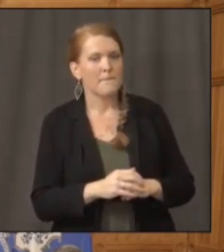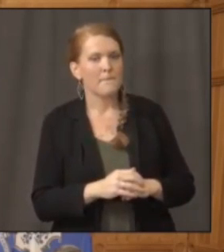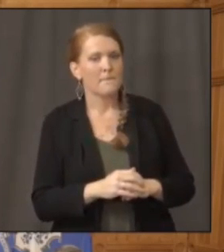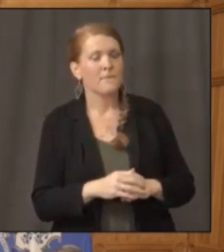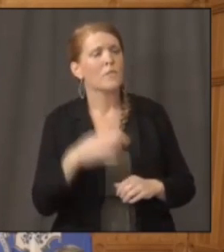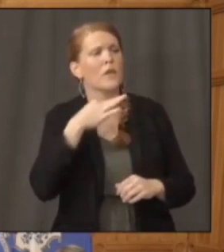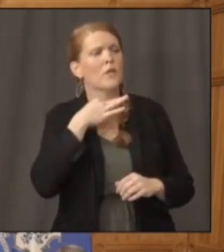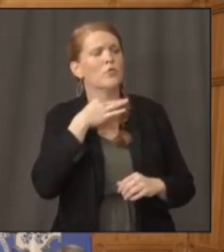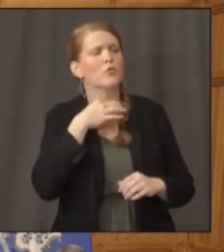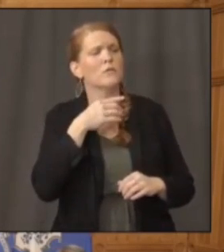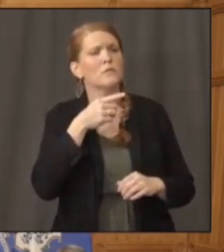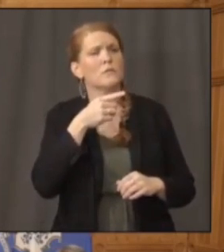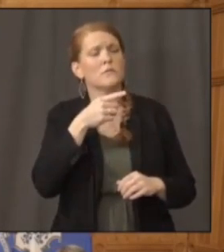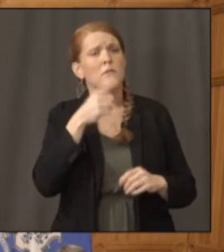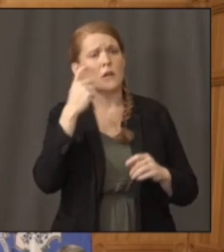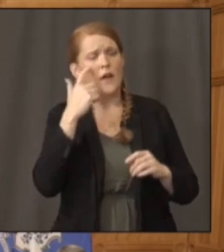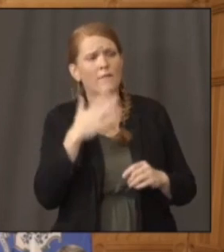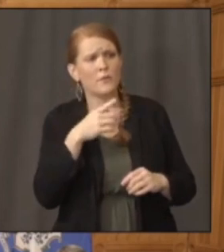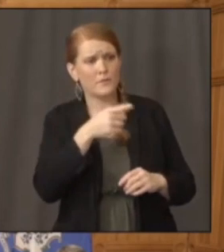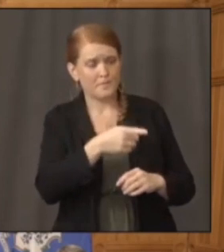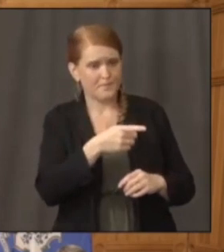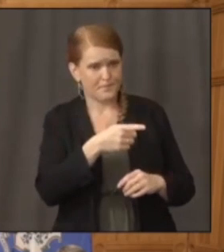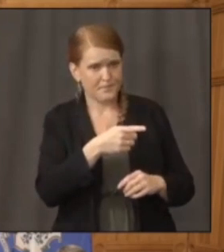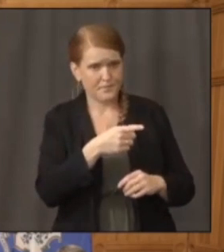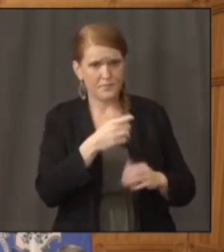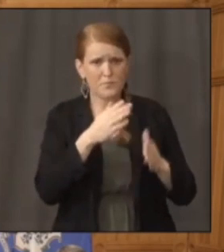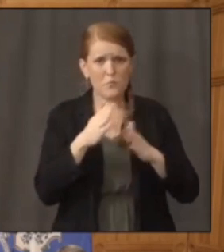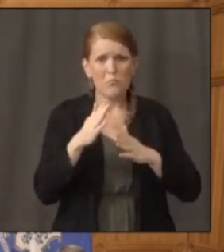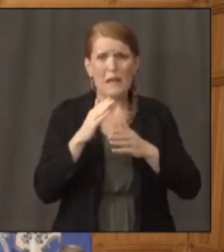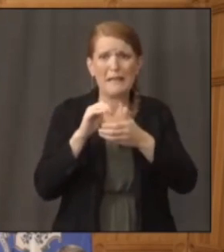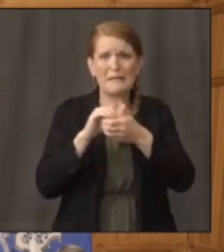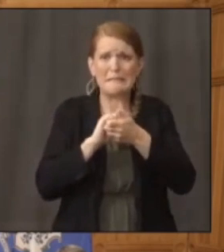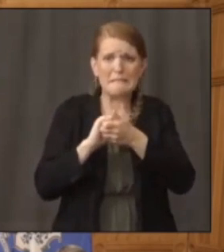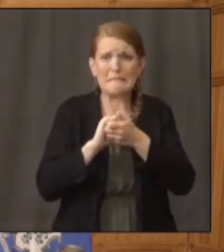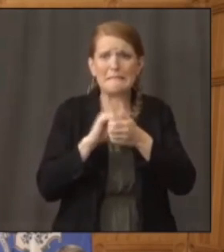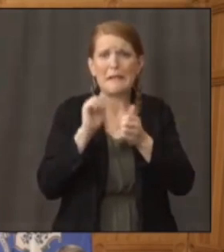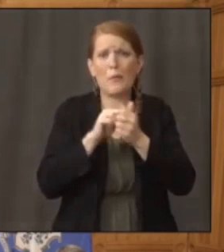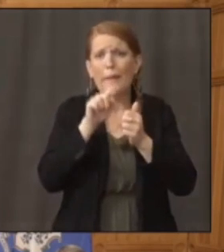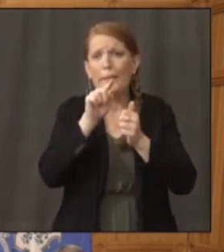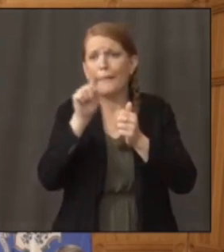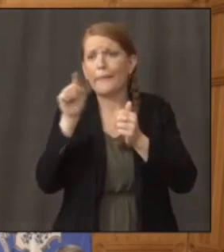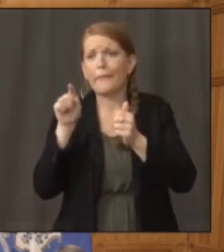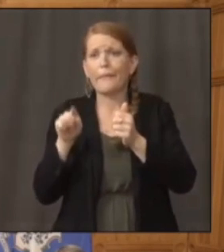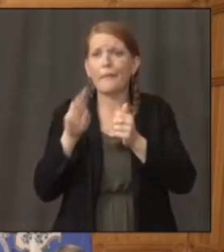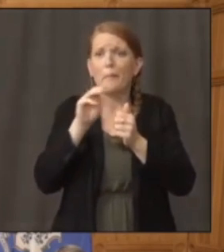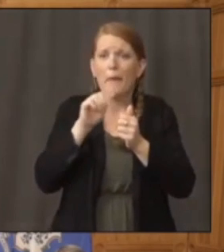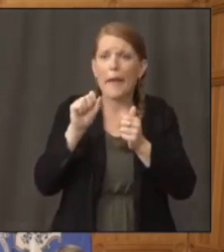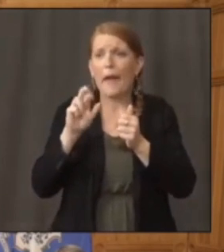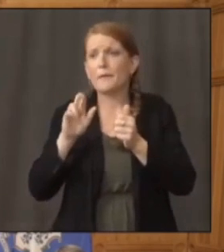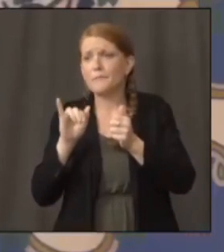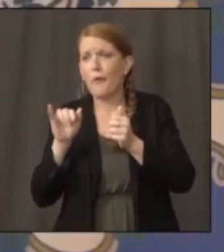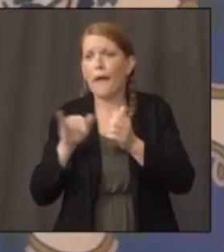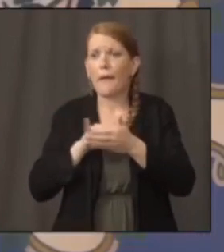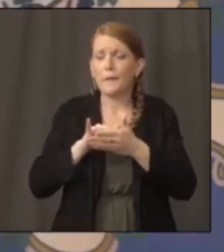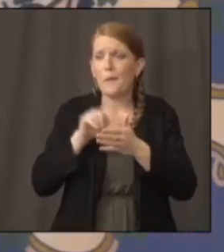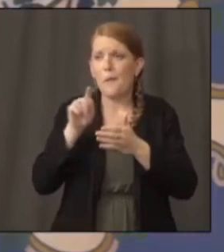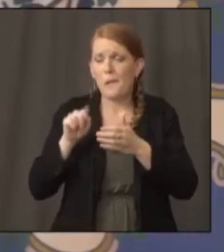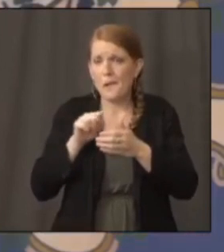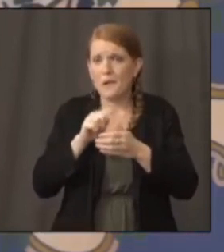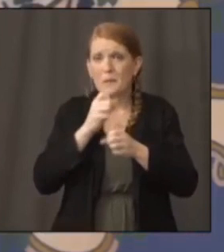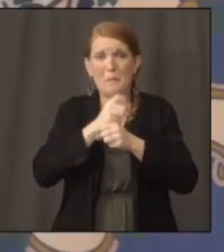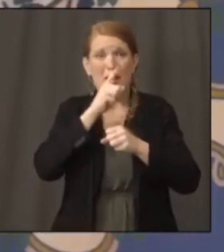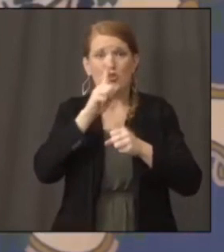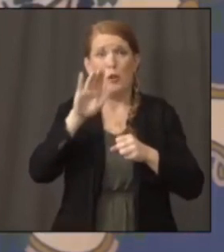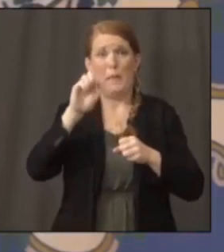surrounding states to try to make sure that the beaches don't get too crowded this weekend? I think what we're doing,